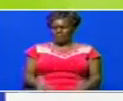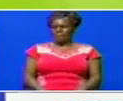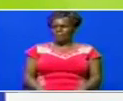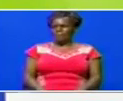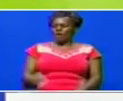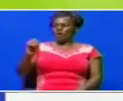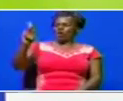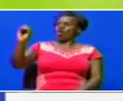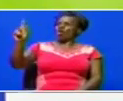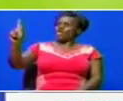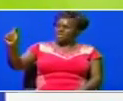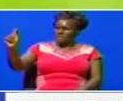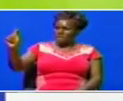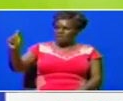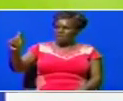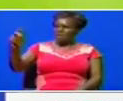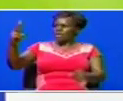John Ekur Okot,